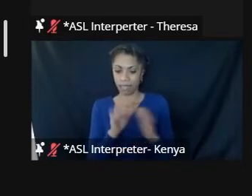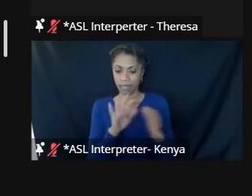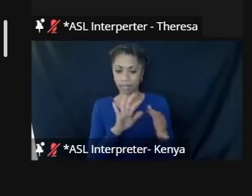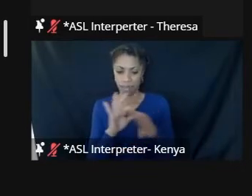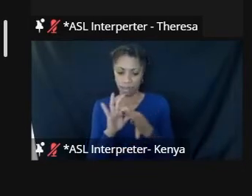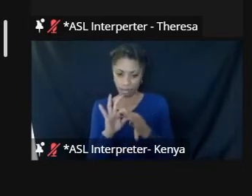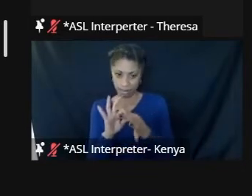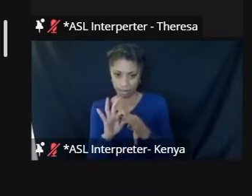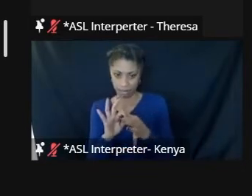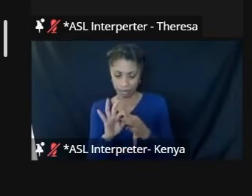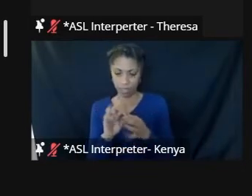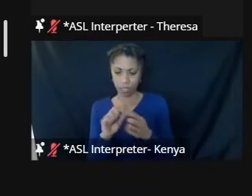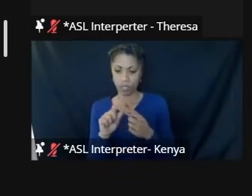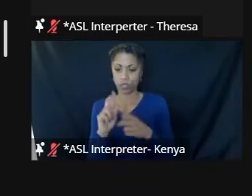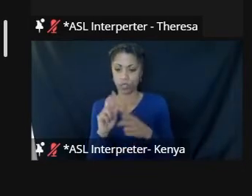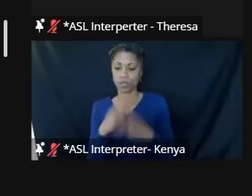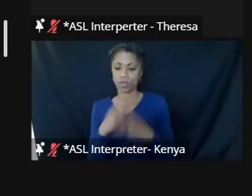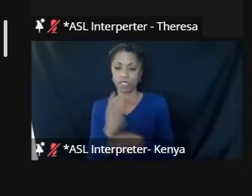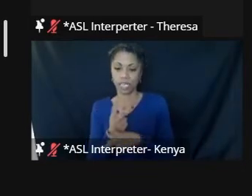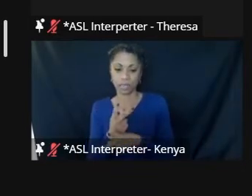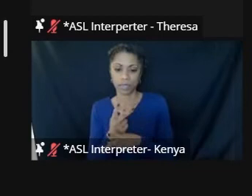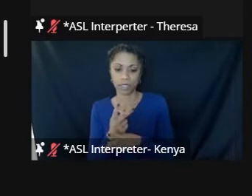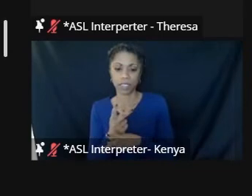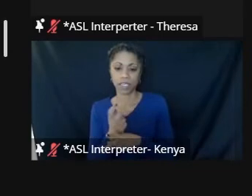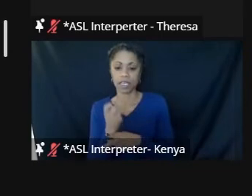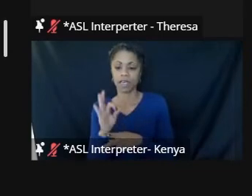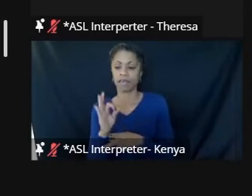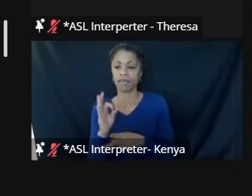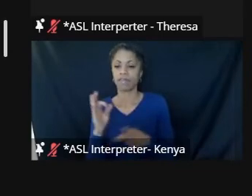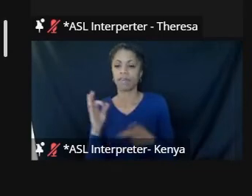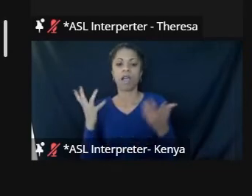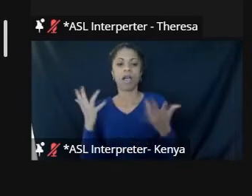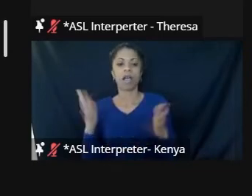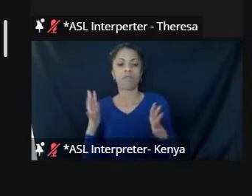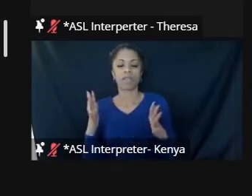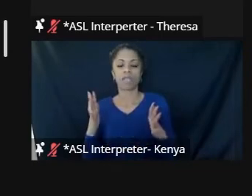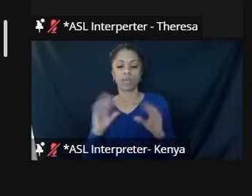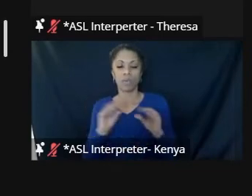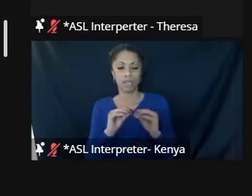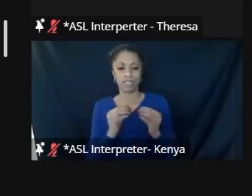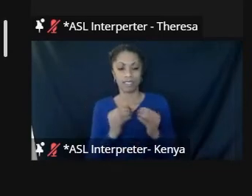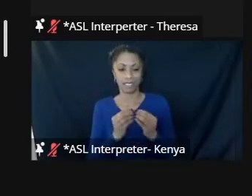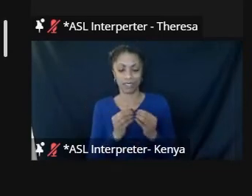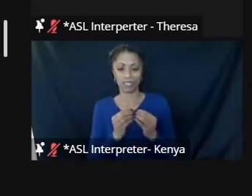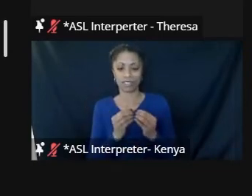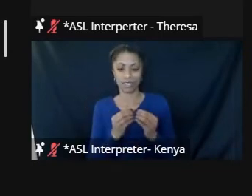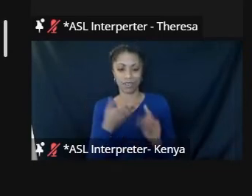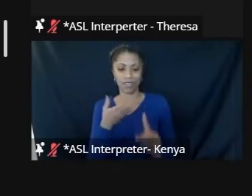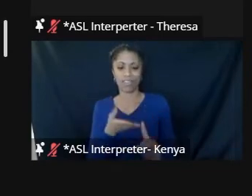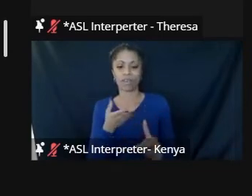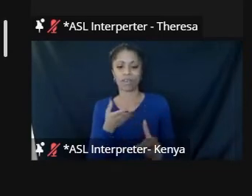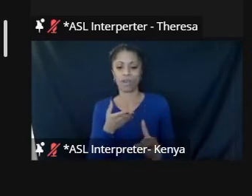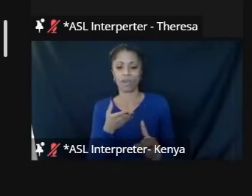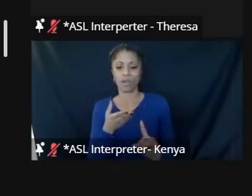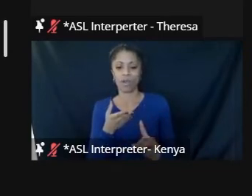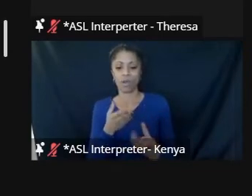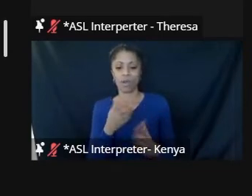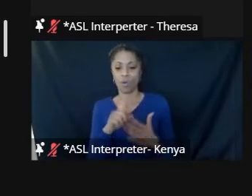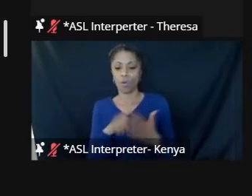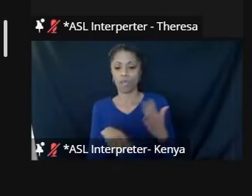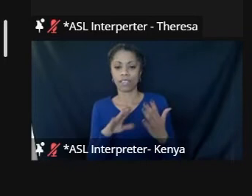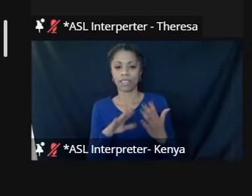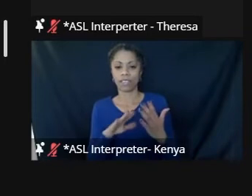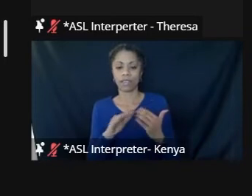those types of existing organizations. What is the dotted line? What is the flow